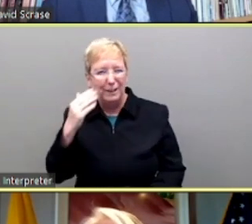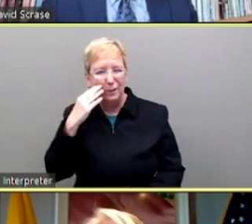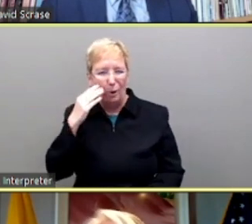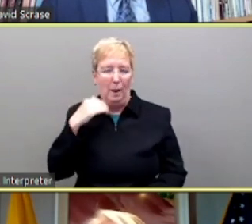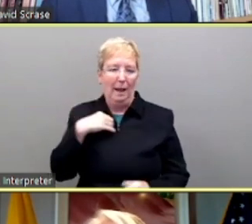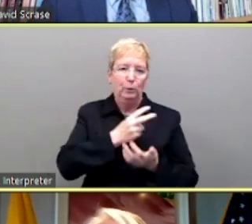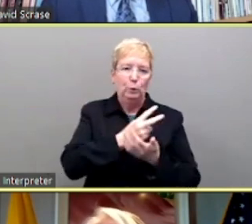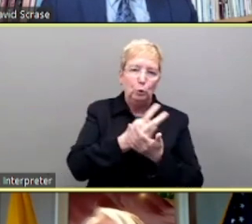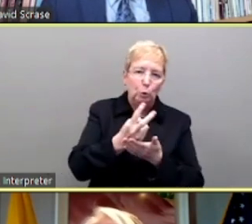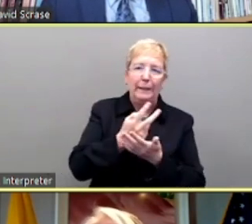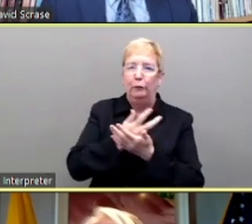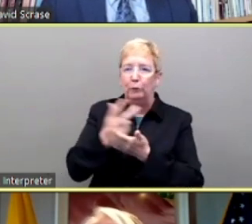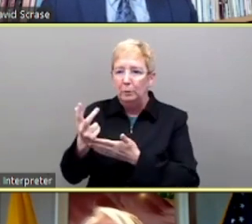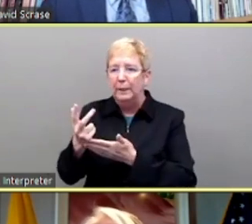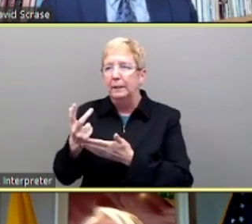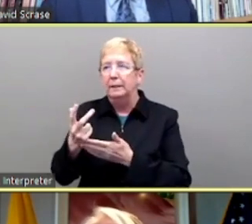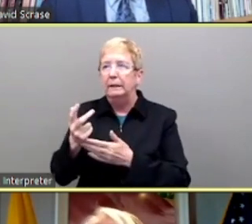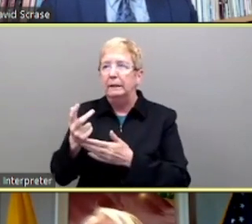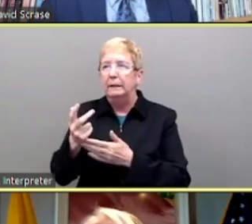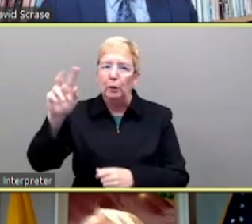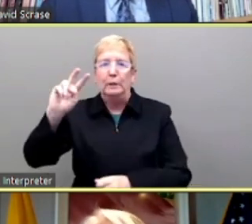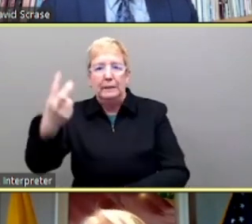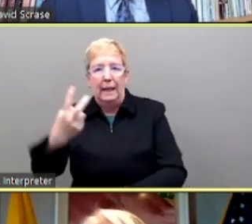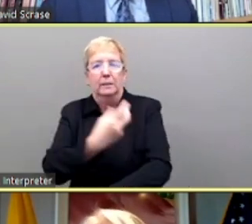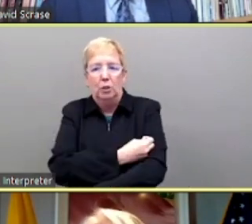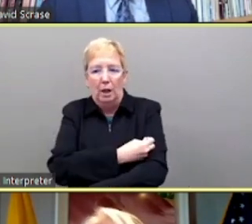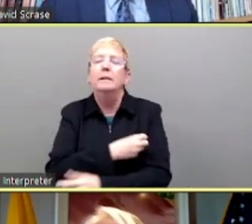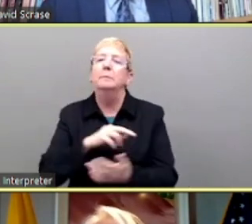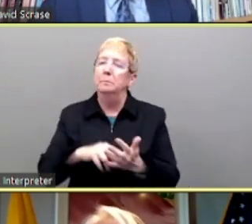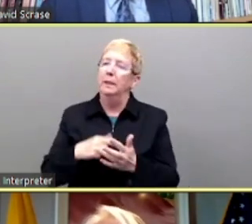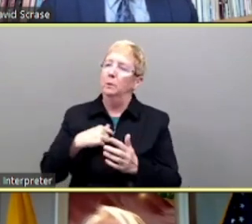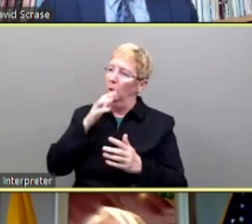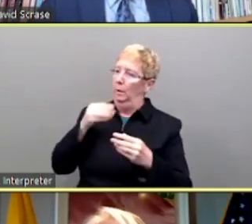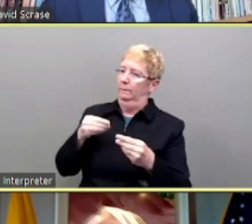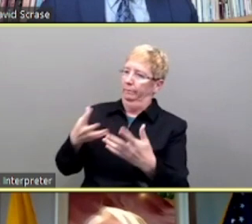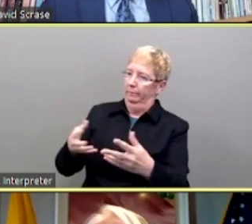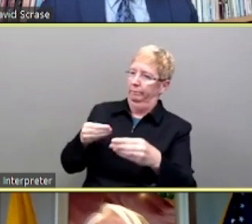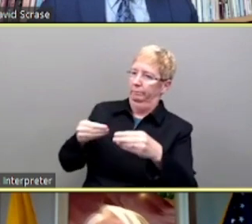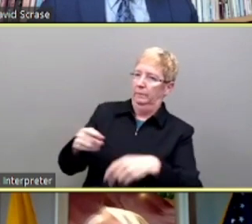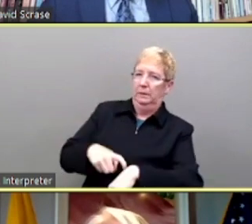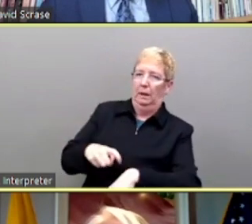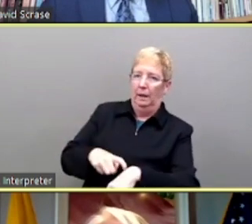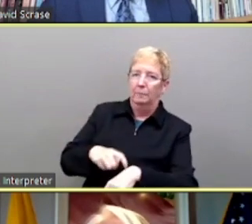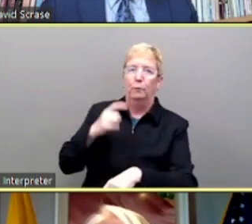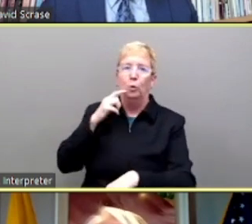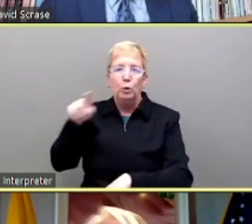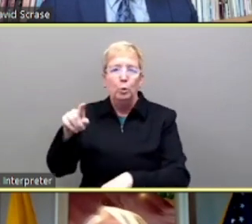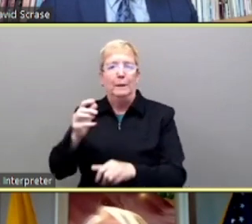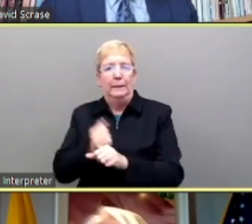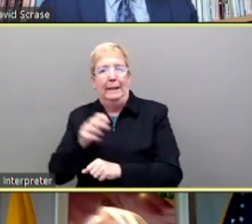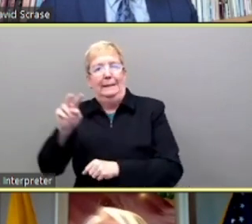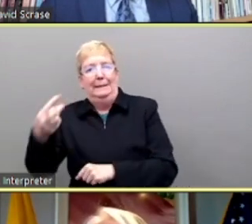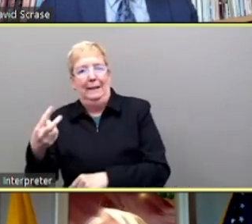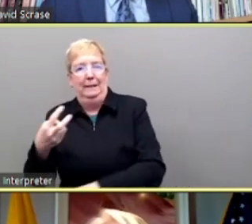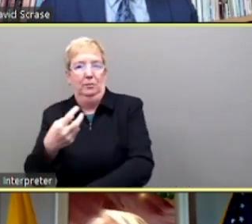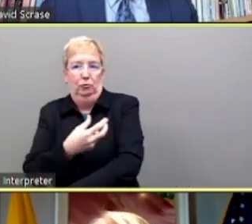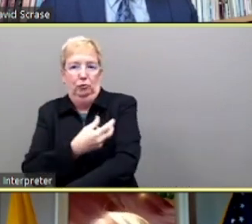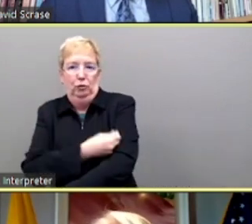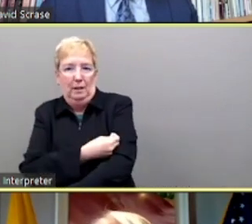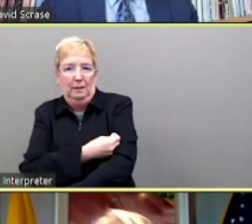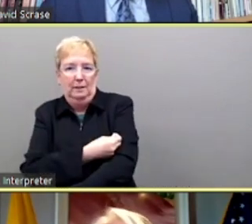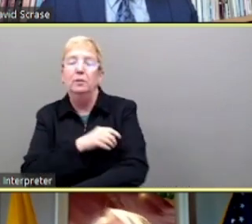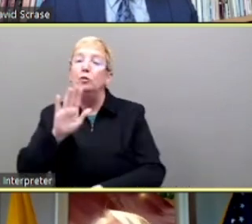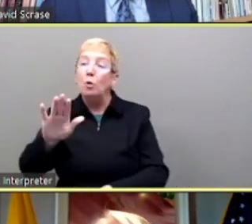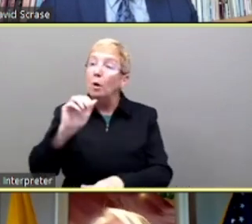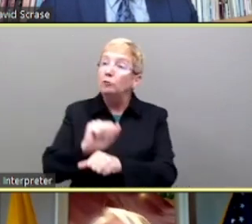3-week second dose requirements are met, and you are safeguarded in your employment